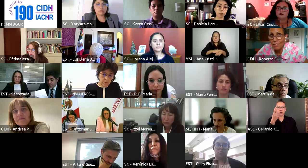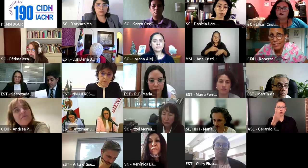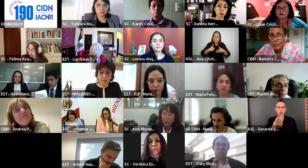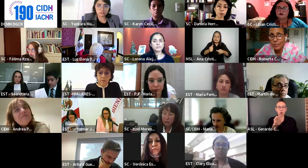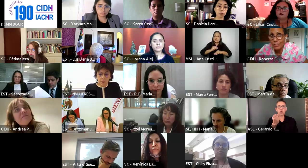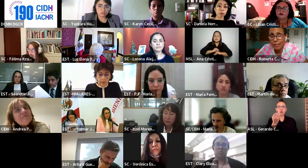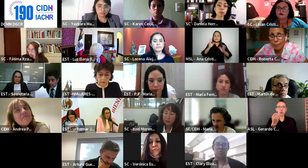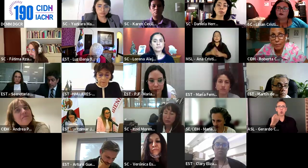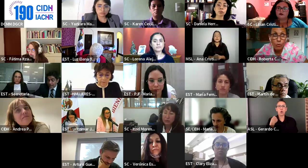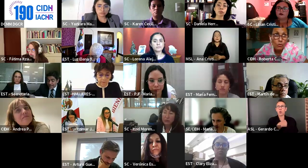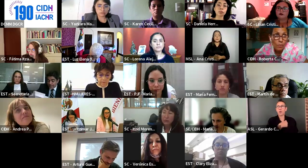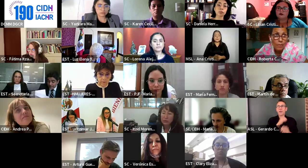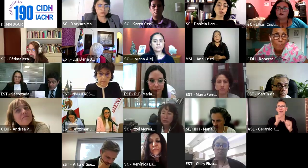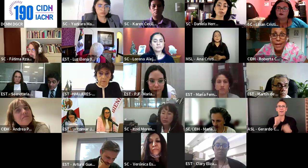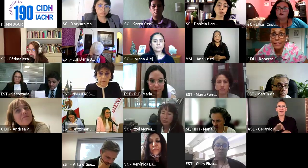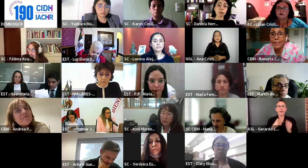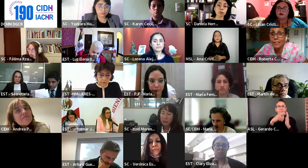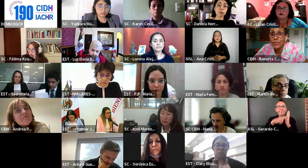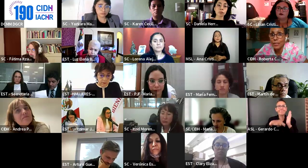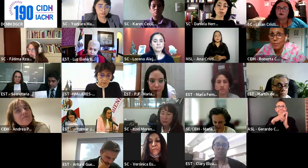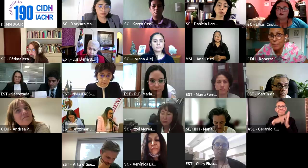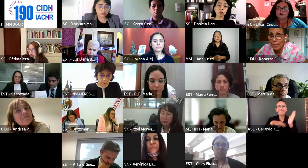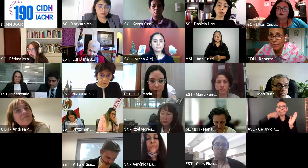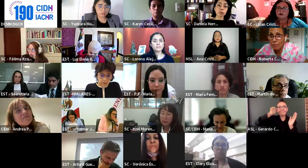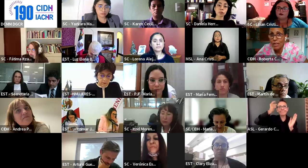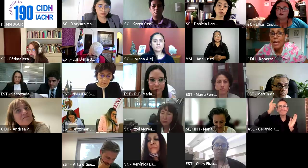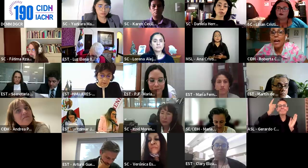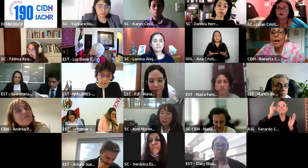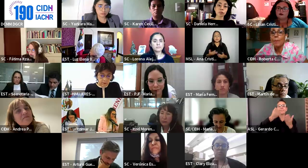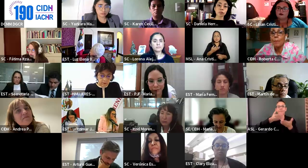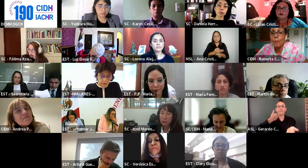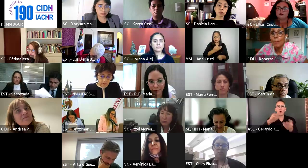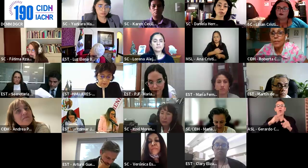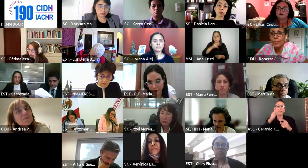is very, very interesting. In fact, Mexico has always been a pioneer in the gender perspective